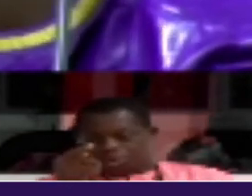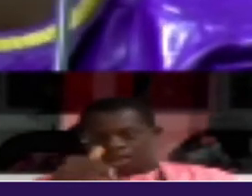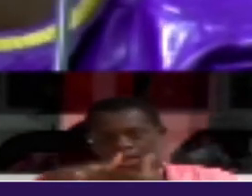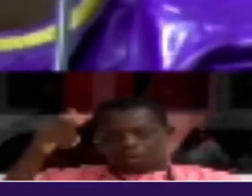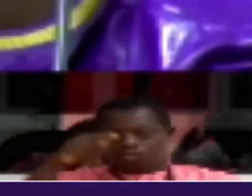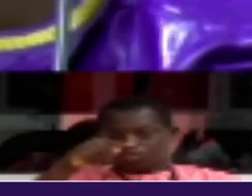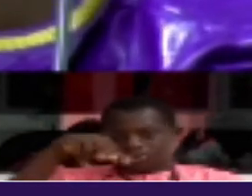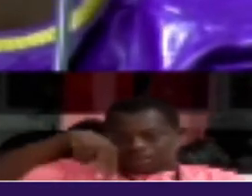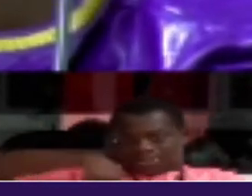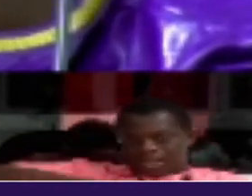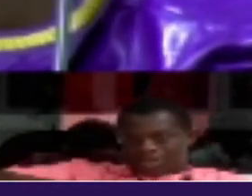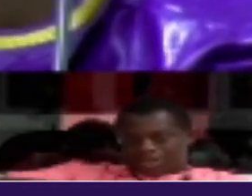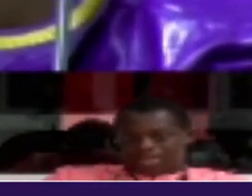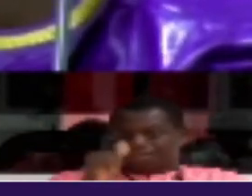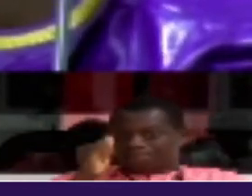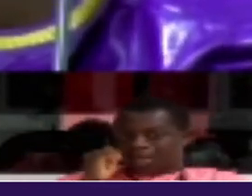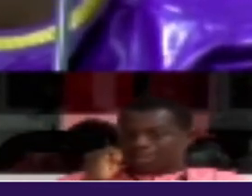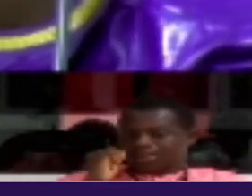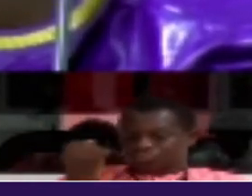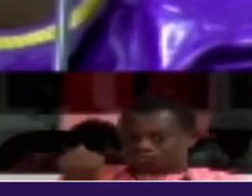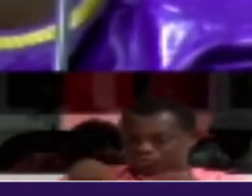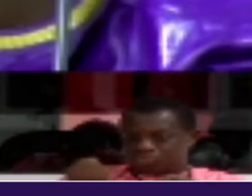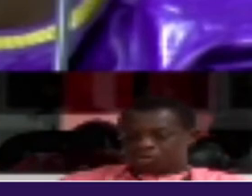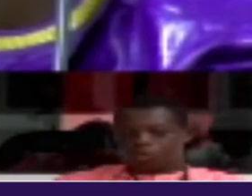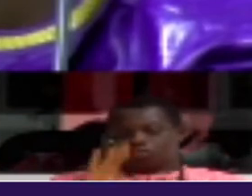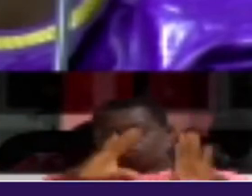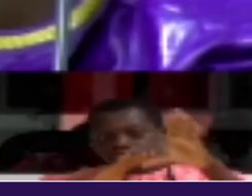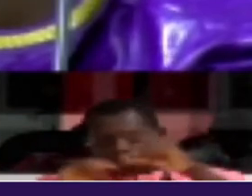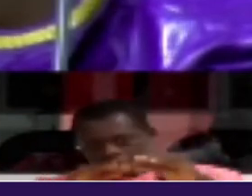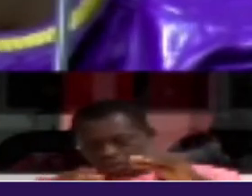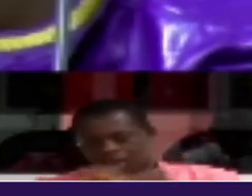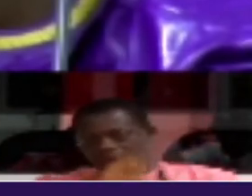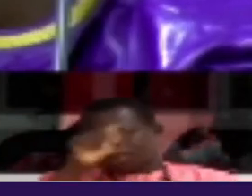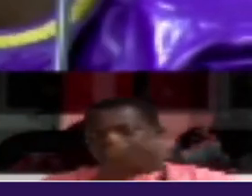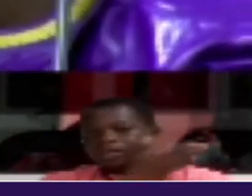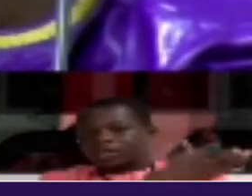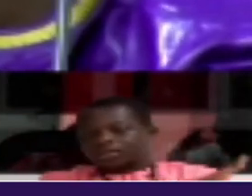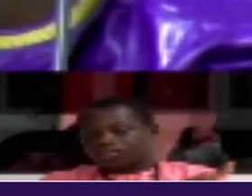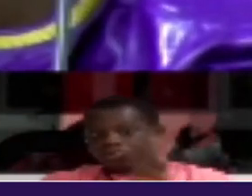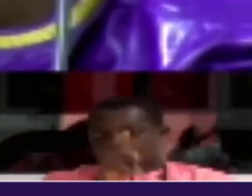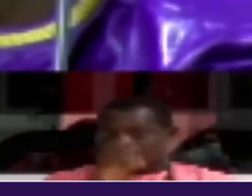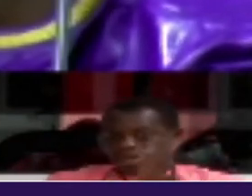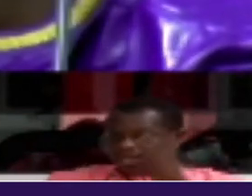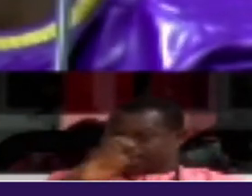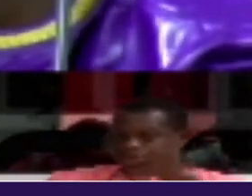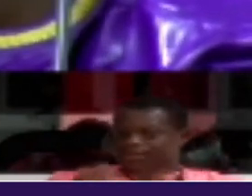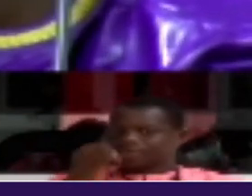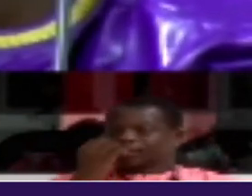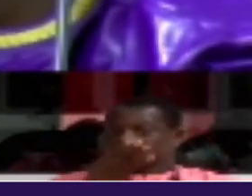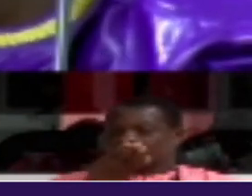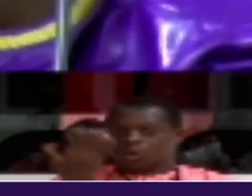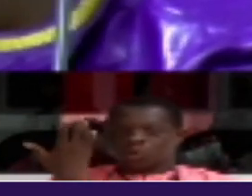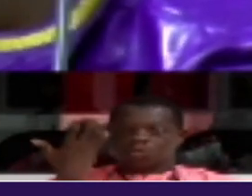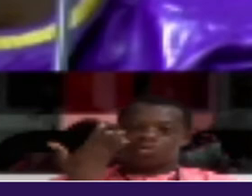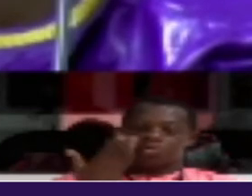were standing behind the pickup. They spoke and they left. Then you come back to say, well, when they